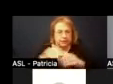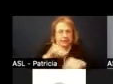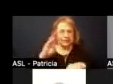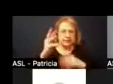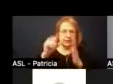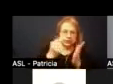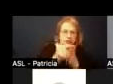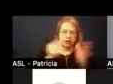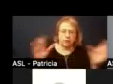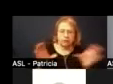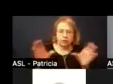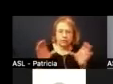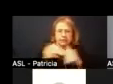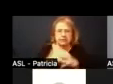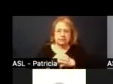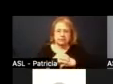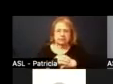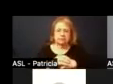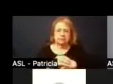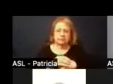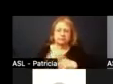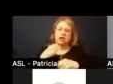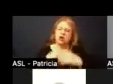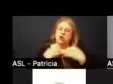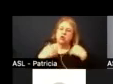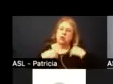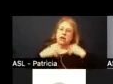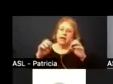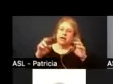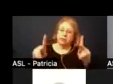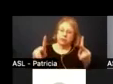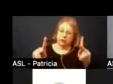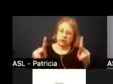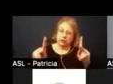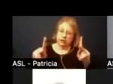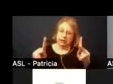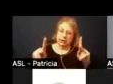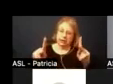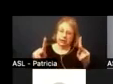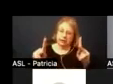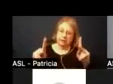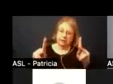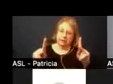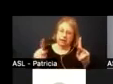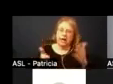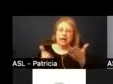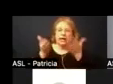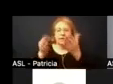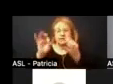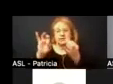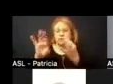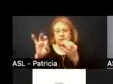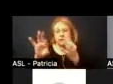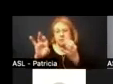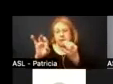um we had an opportunity at uh given some feedback to actually